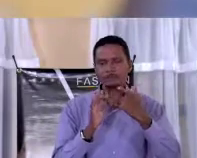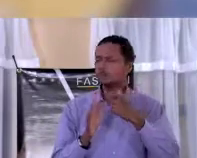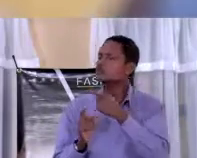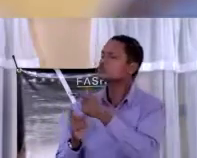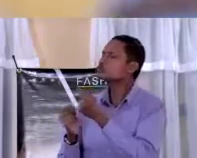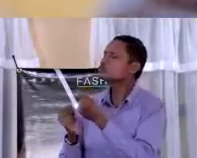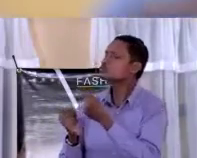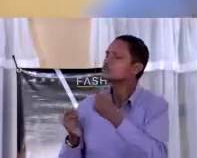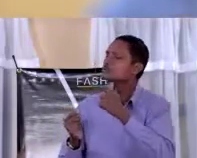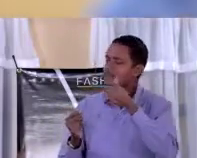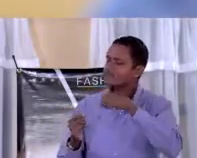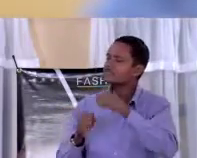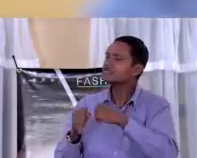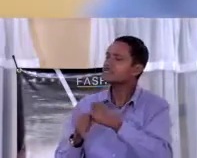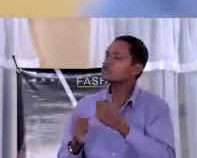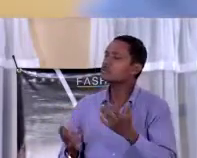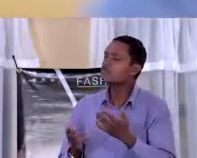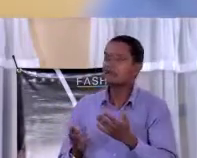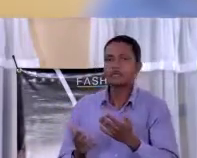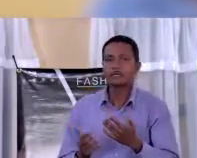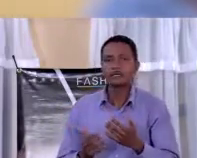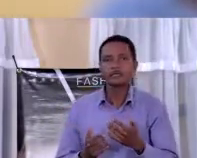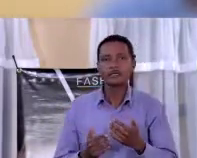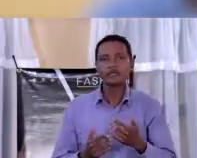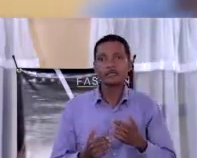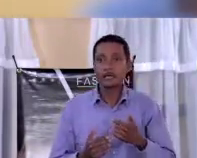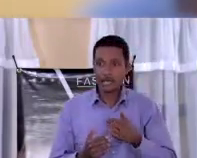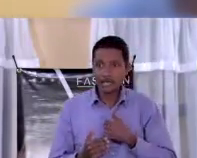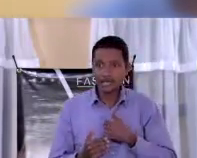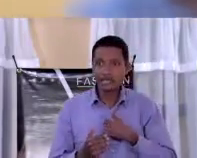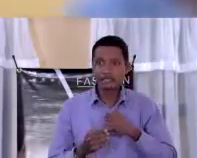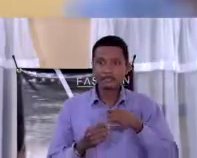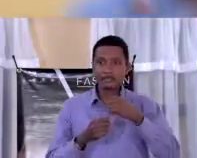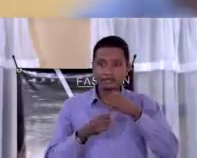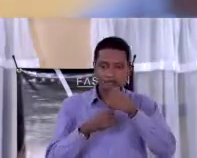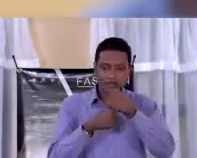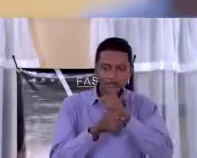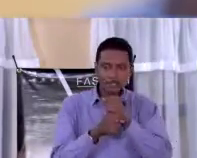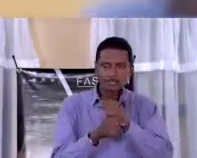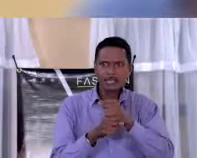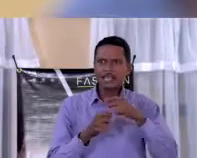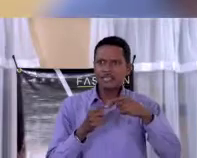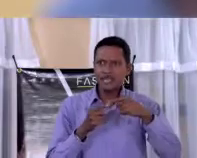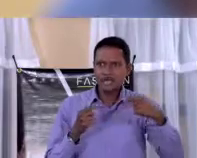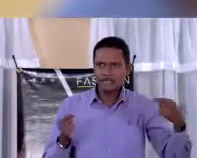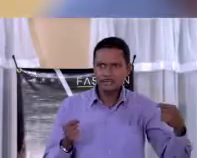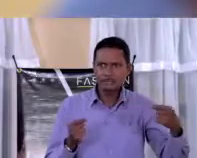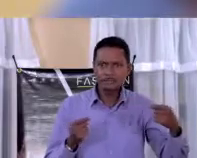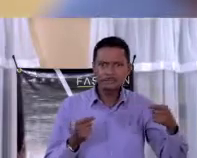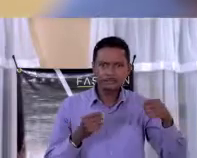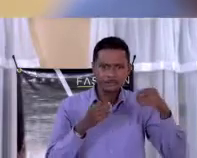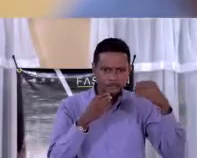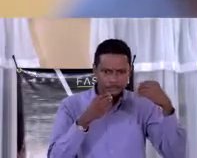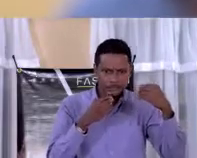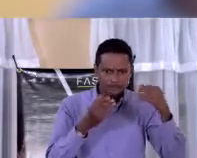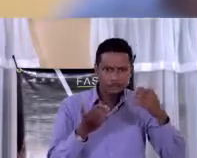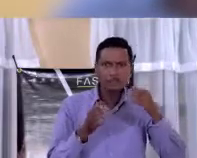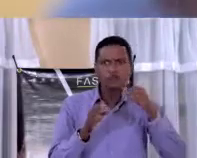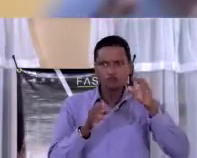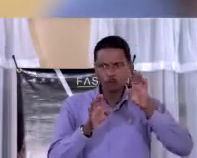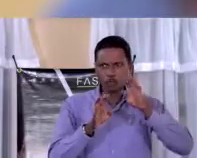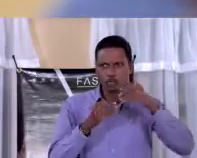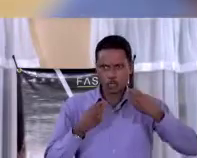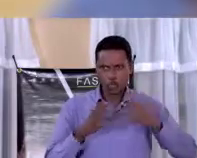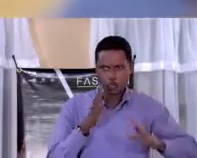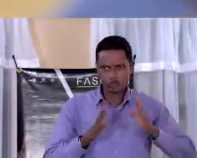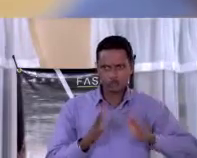show, I produced my line. I was the only designer there that produced a line to be sold. And afterwards, I myself have